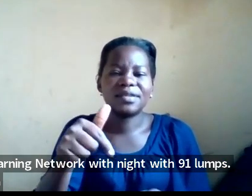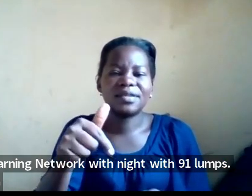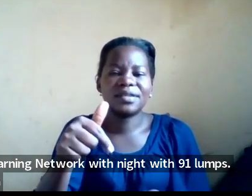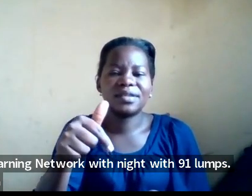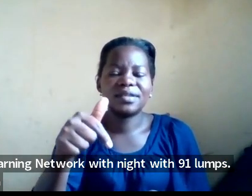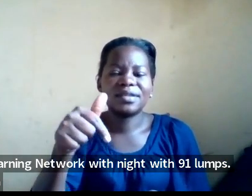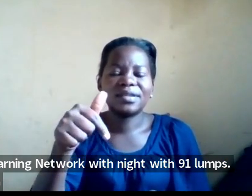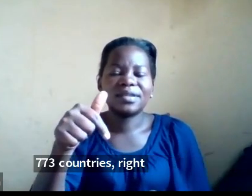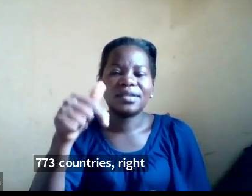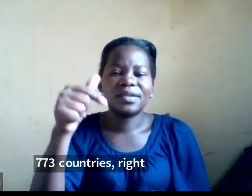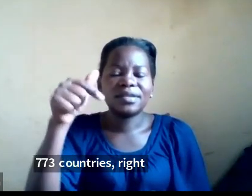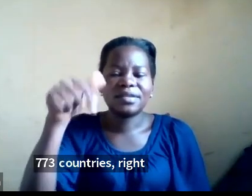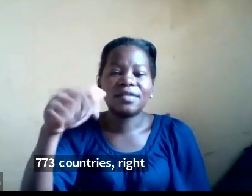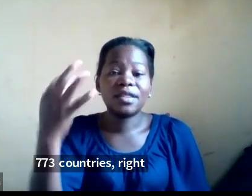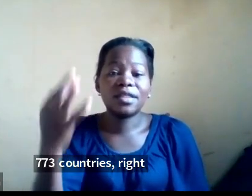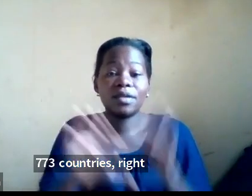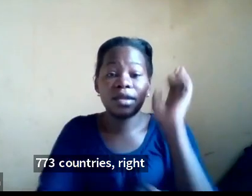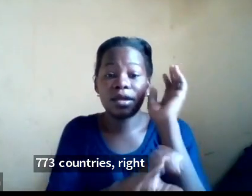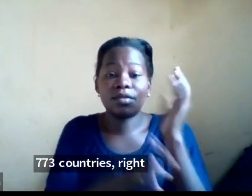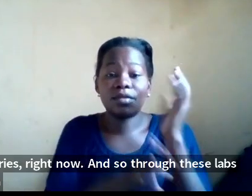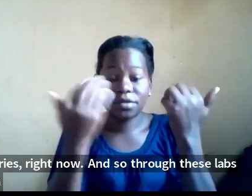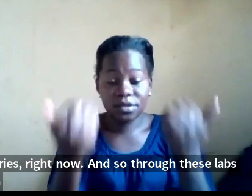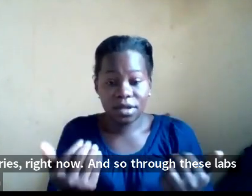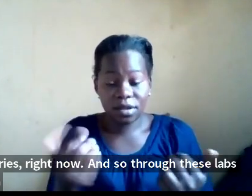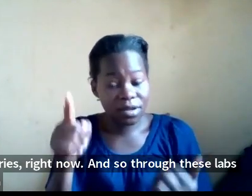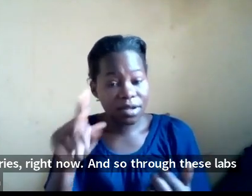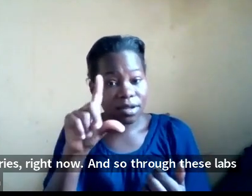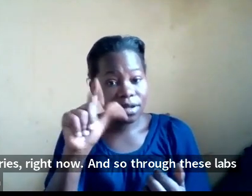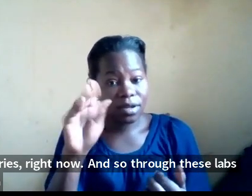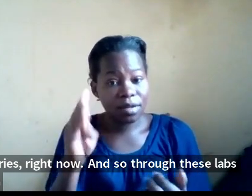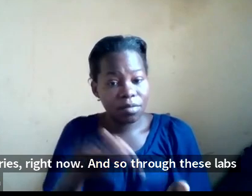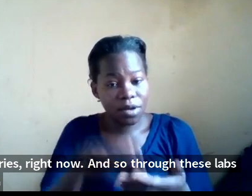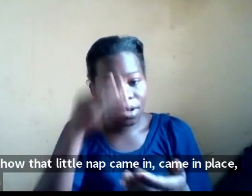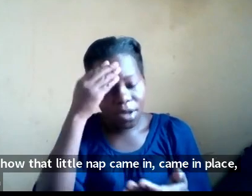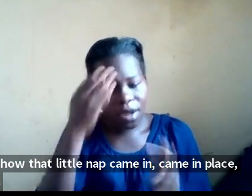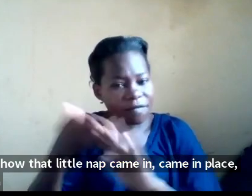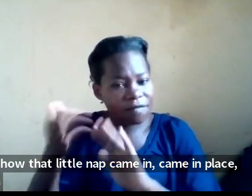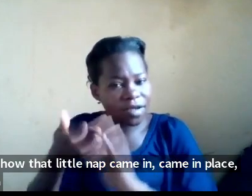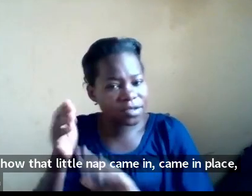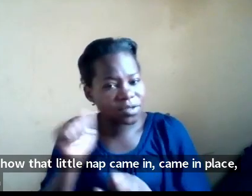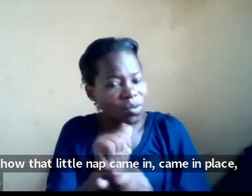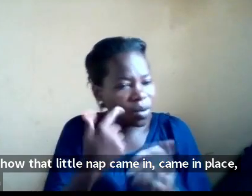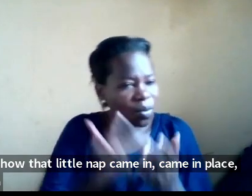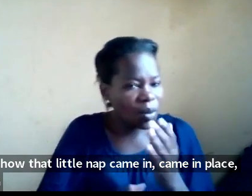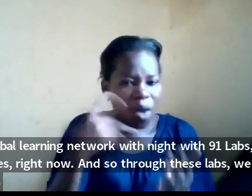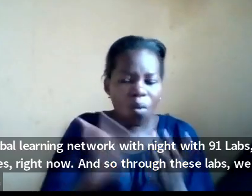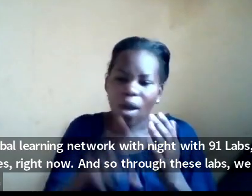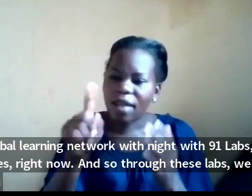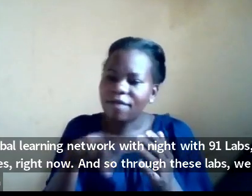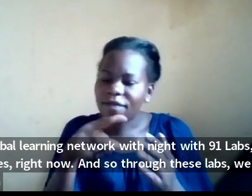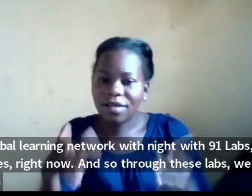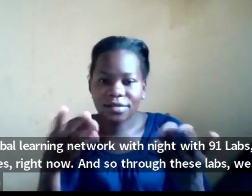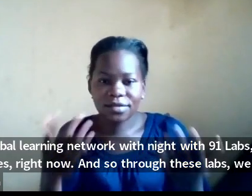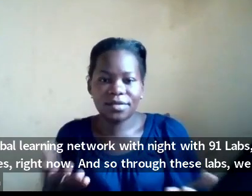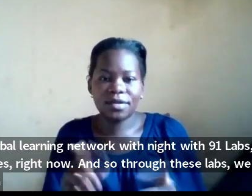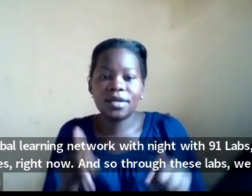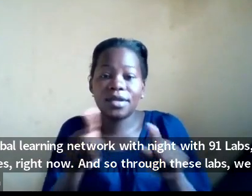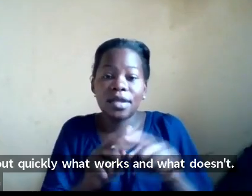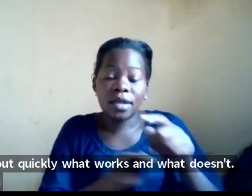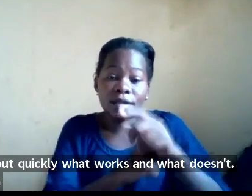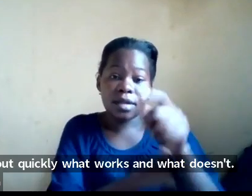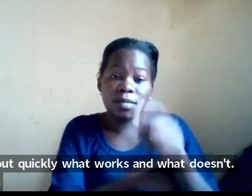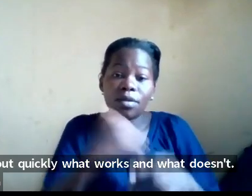now. And so through these labs, we learn about quickly what works and what doesn't. And then we are also our support system to